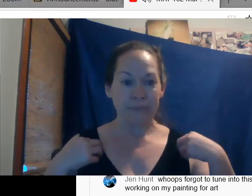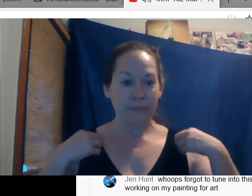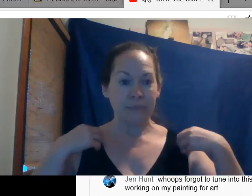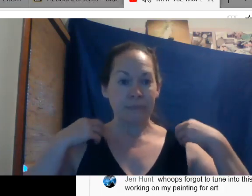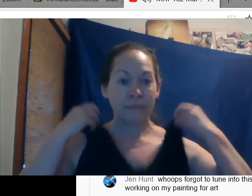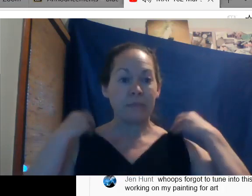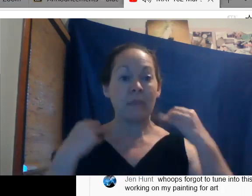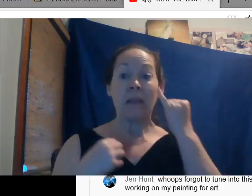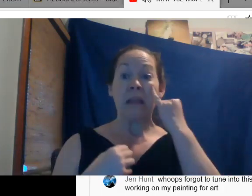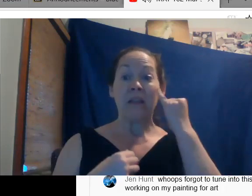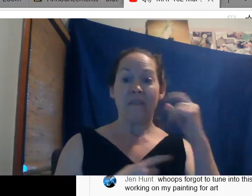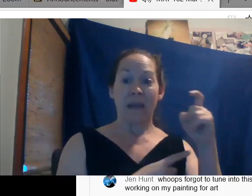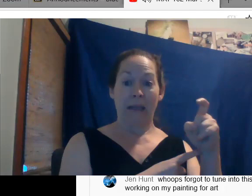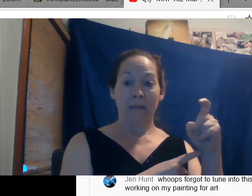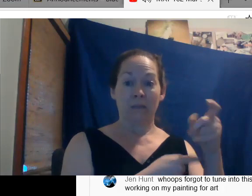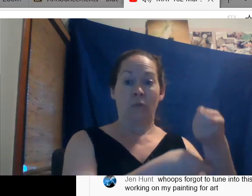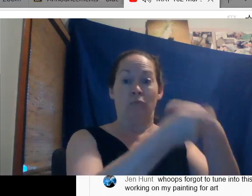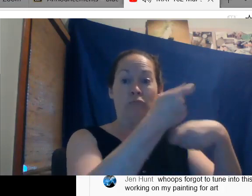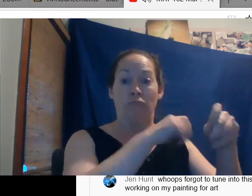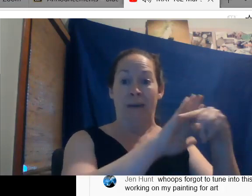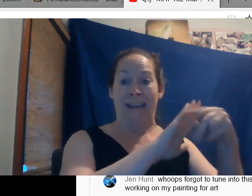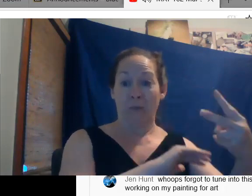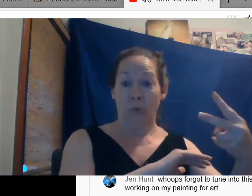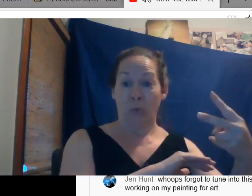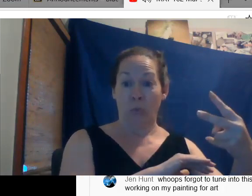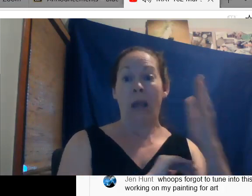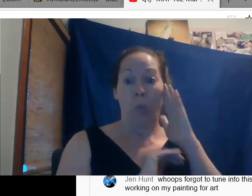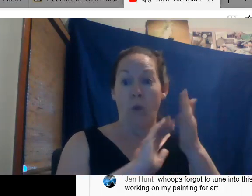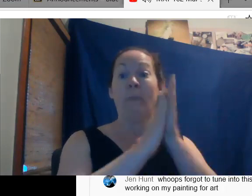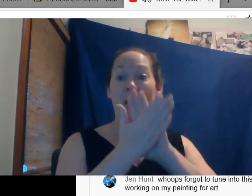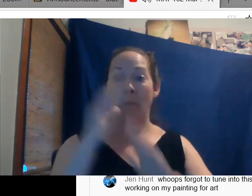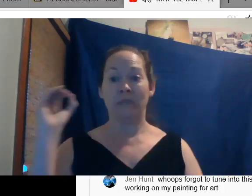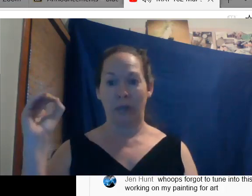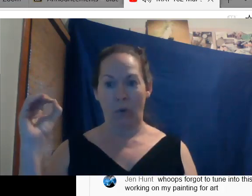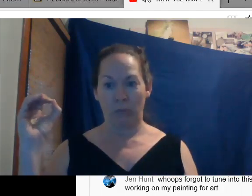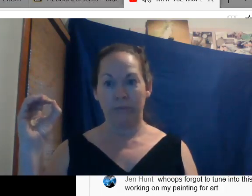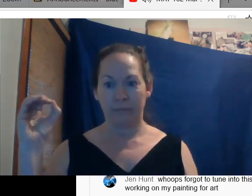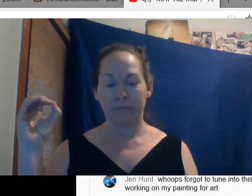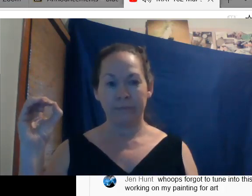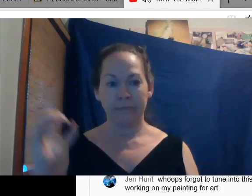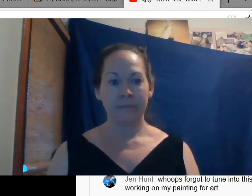in -2 for x, I get 0.